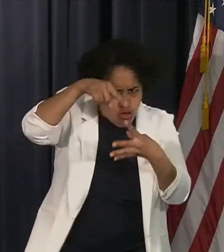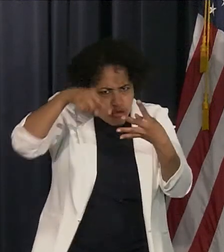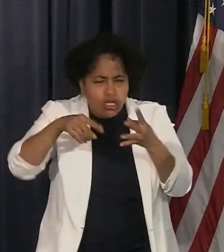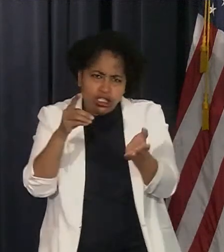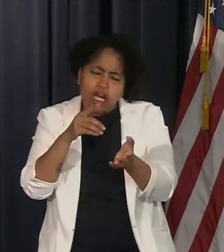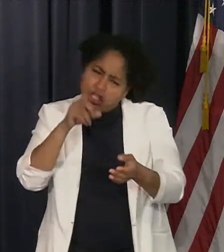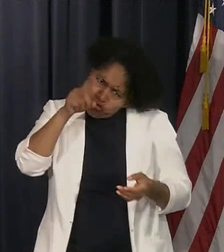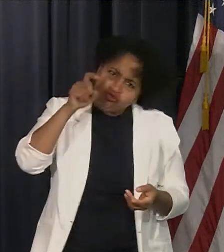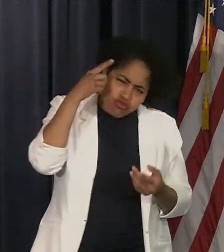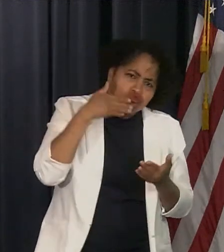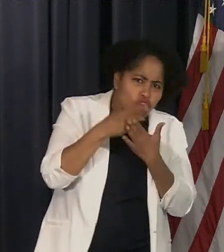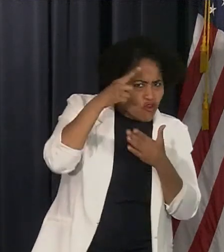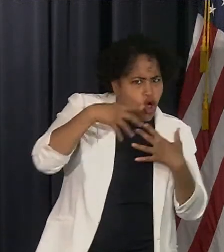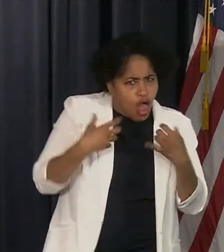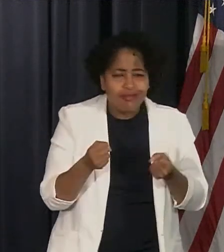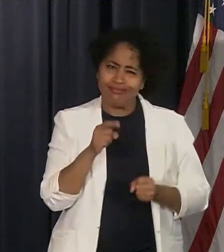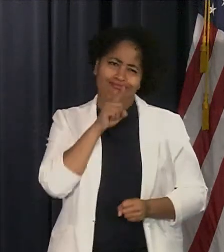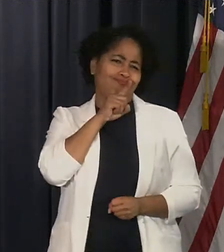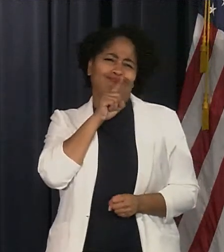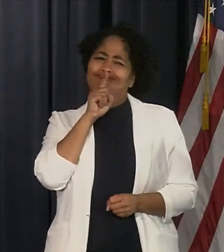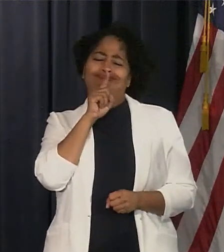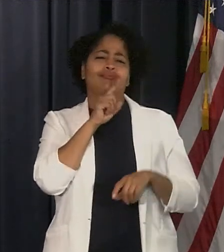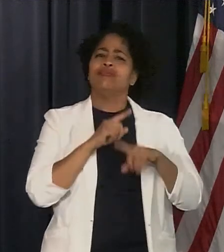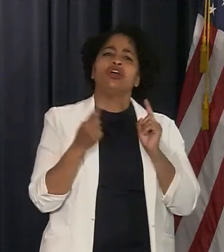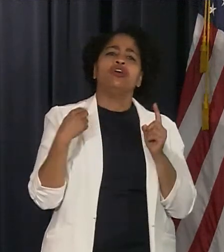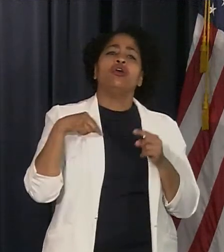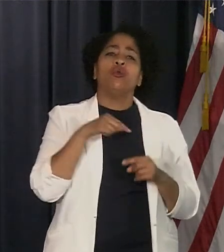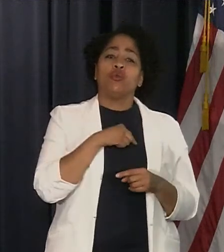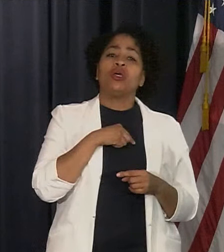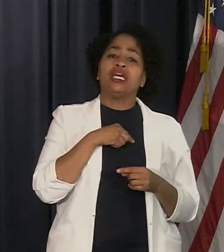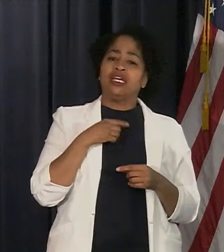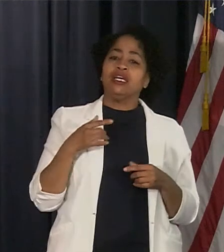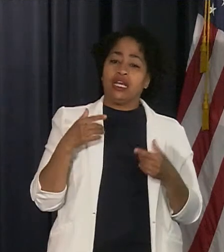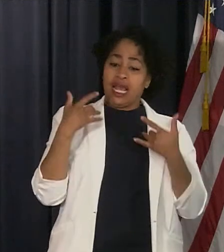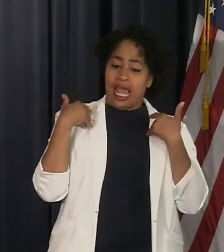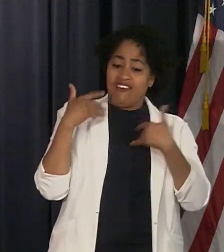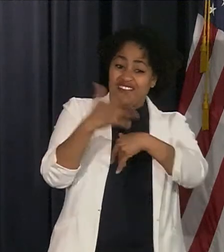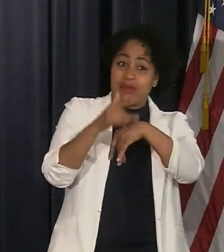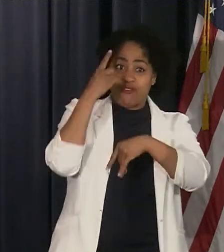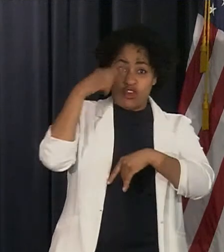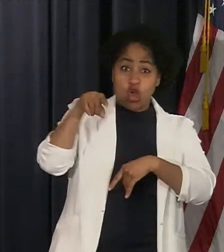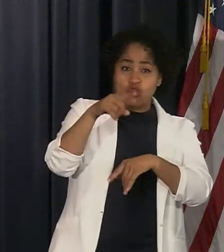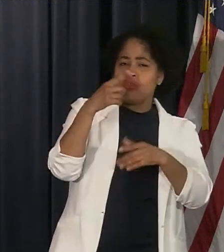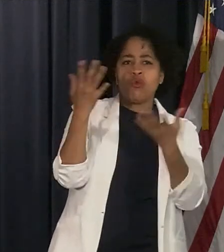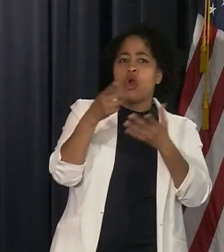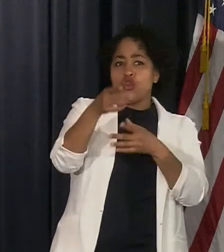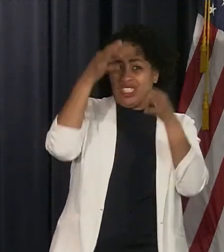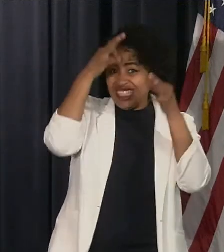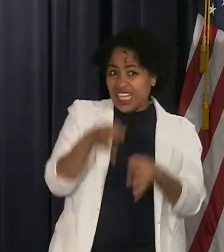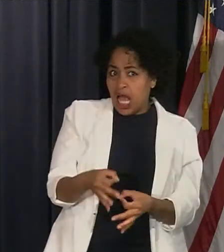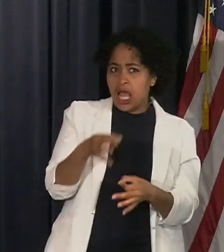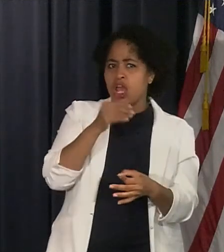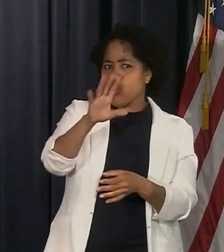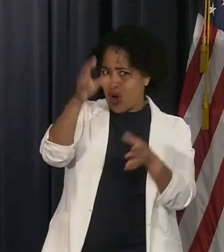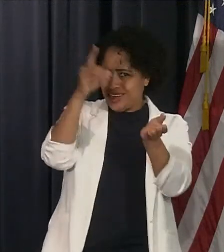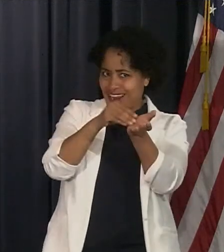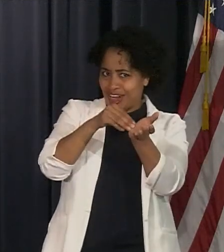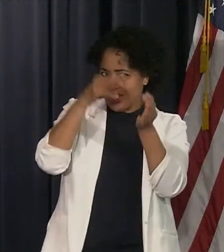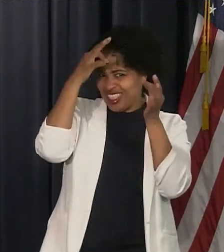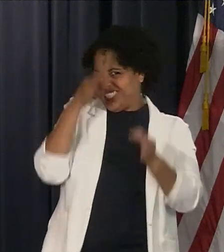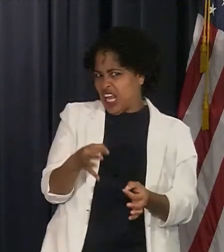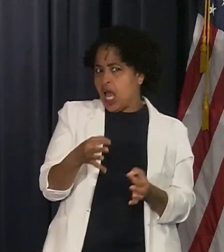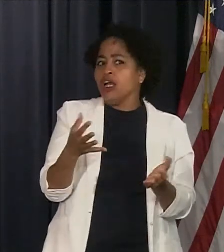if that's what you believe and your doctor believes is best for you. And